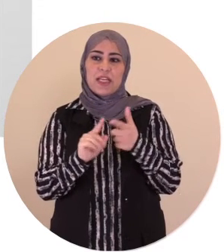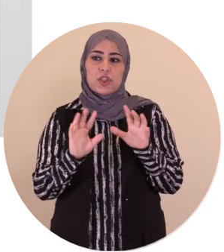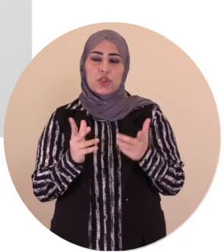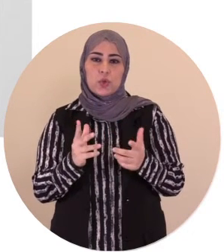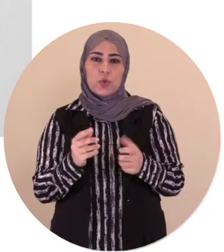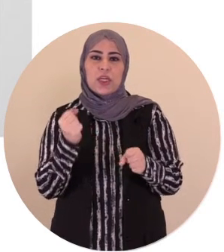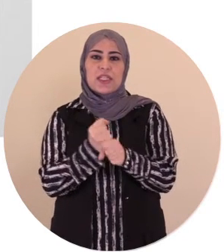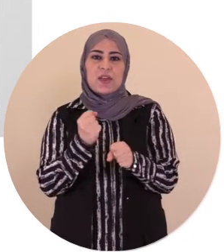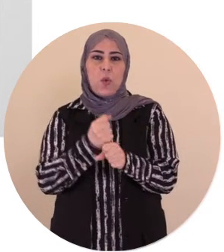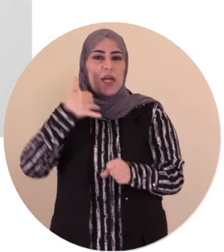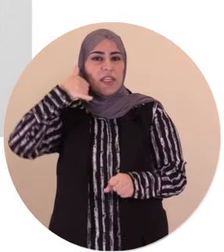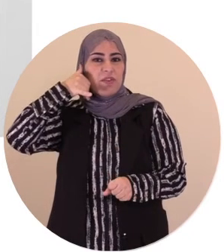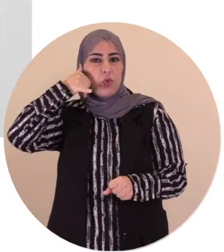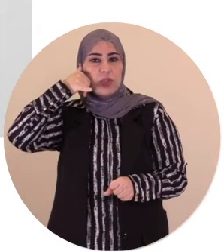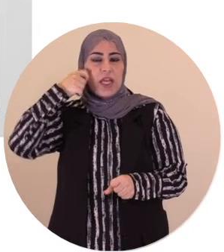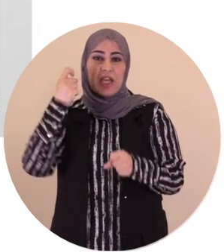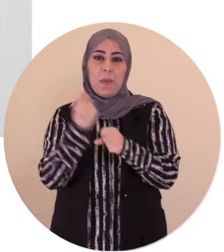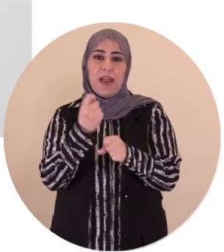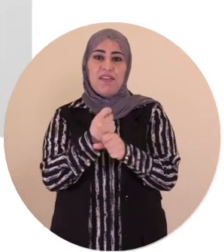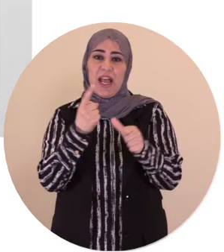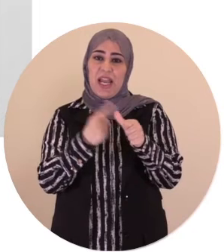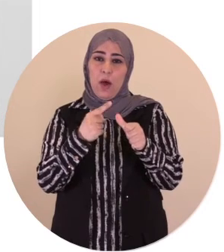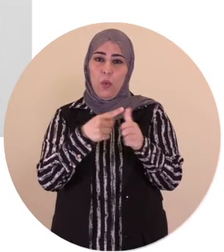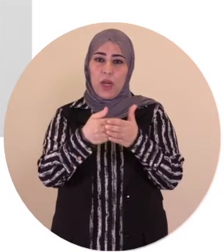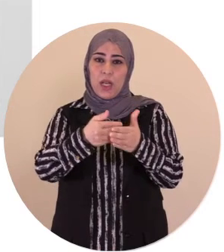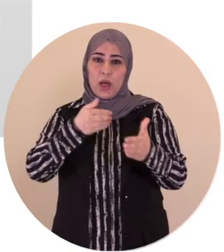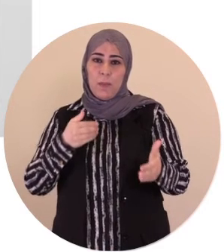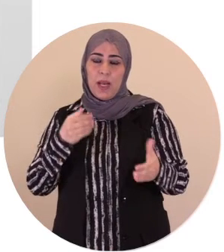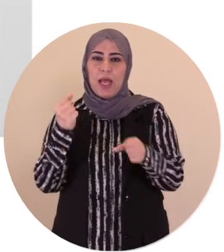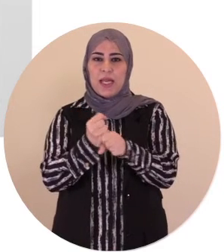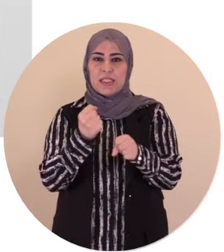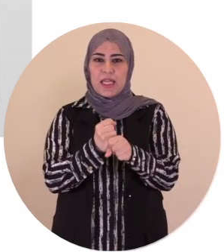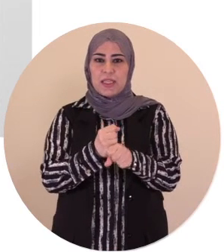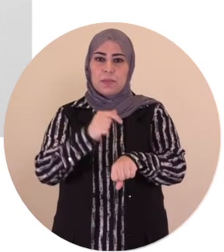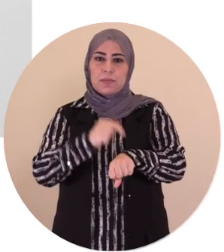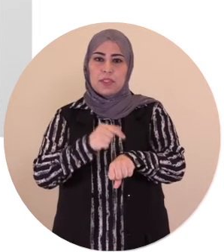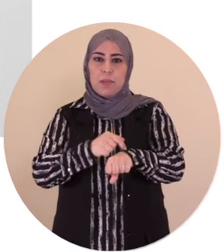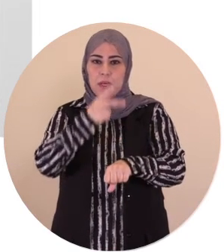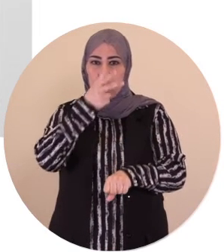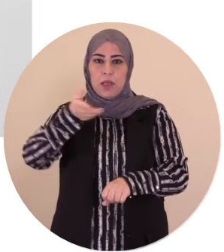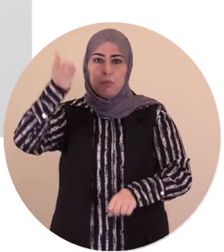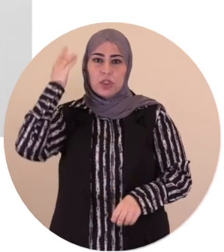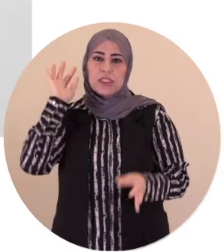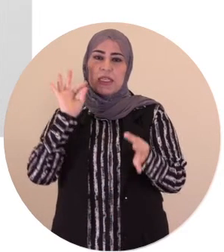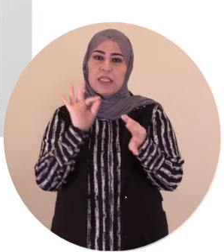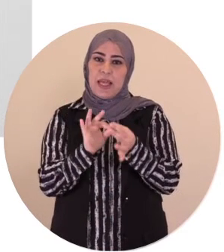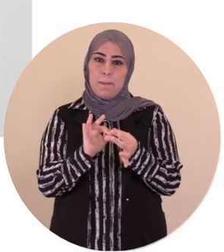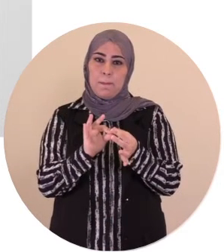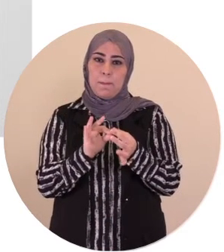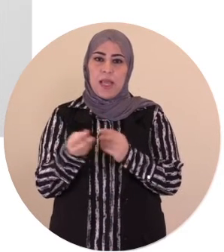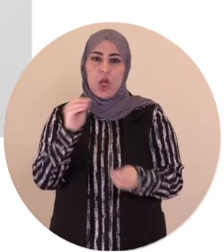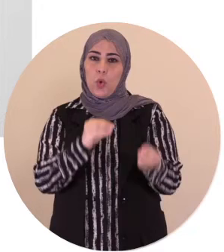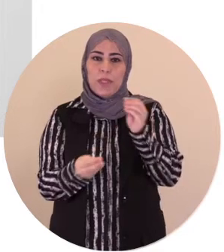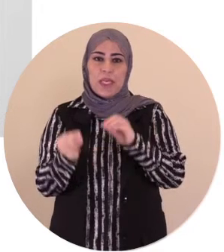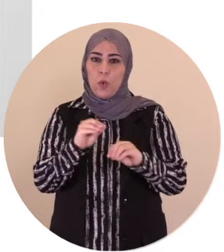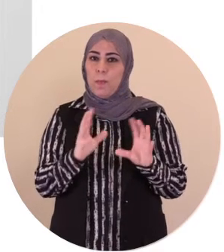made a telephone call. If you decide to use after, obviously it's going to be which action first? You're going to use the first action.